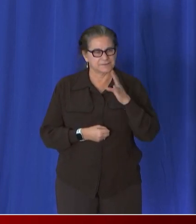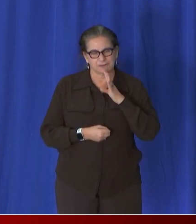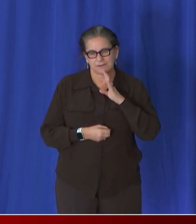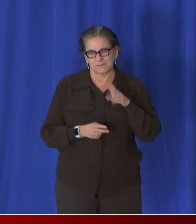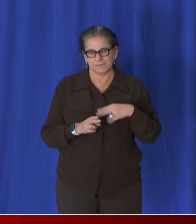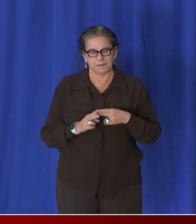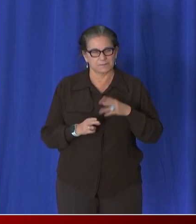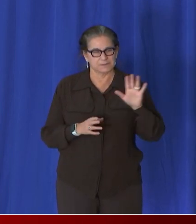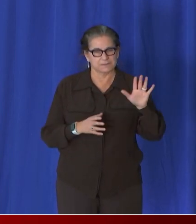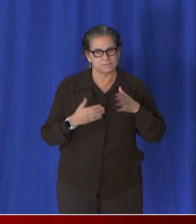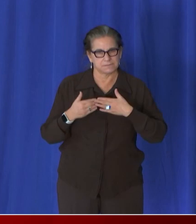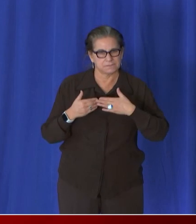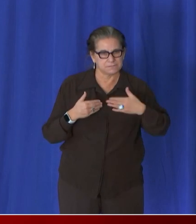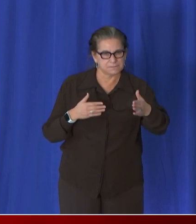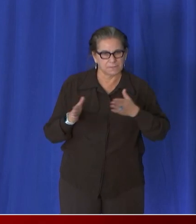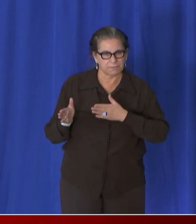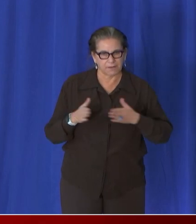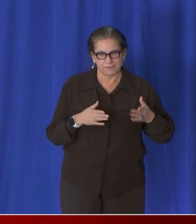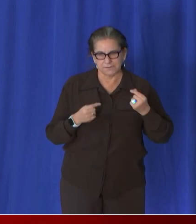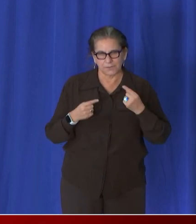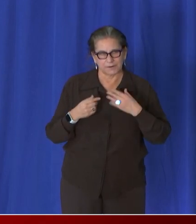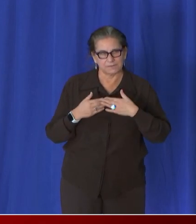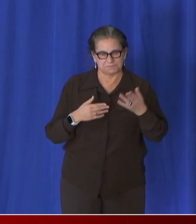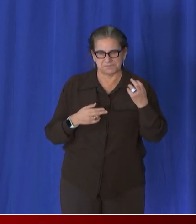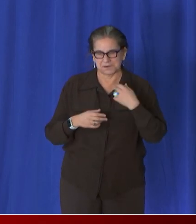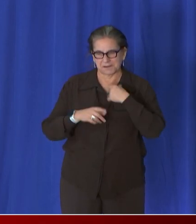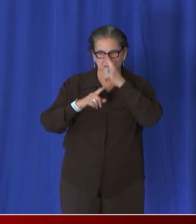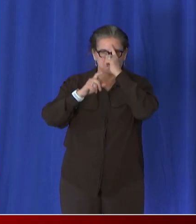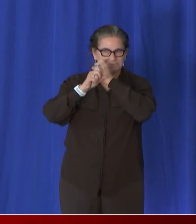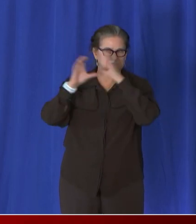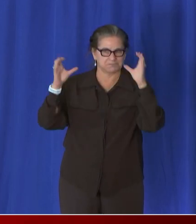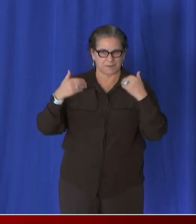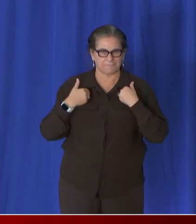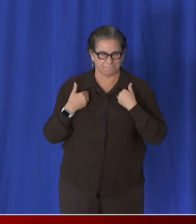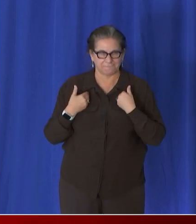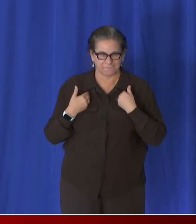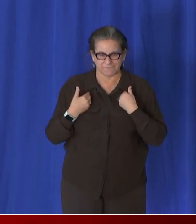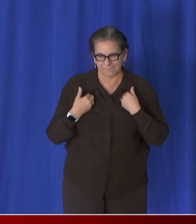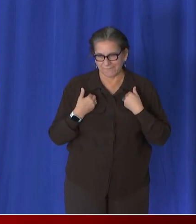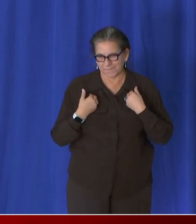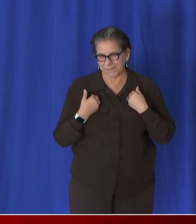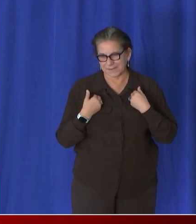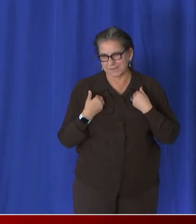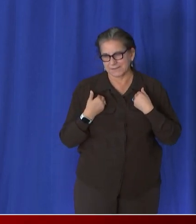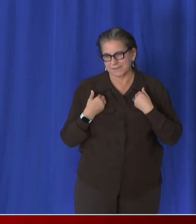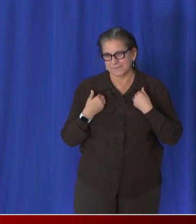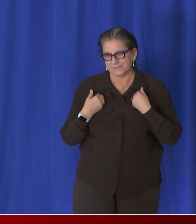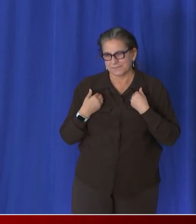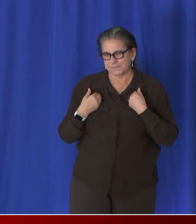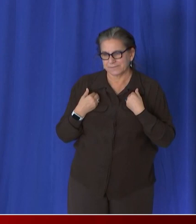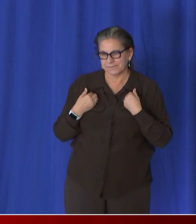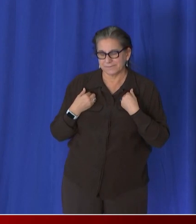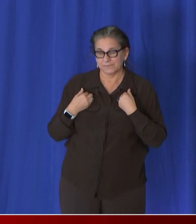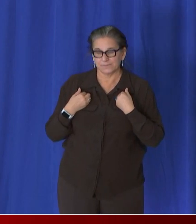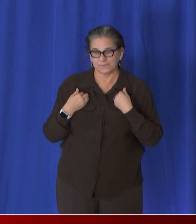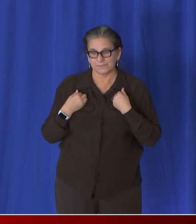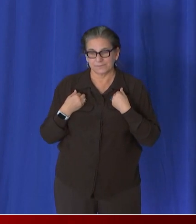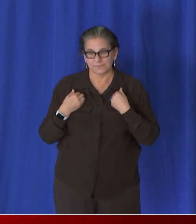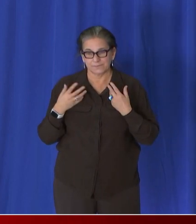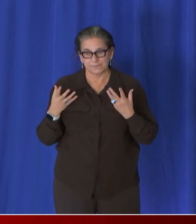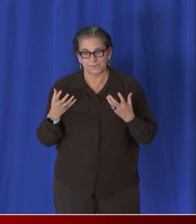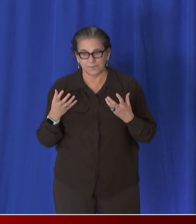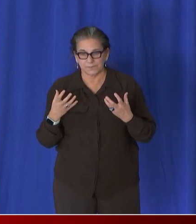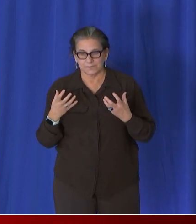showing in policing is going to be what helps us bend the curve, making sure that we're partnering with our